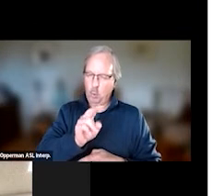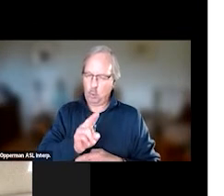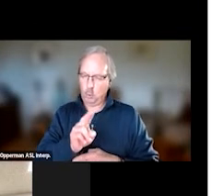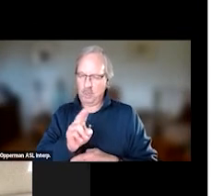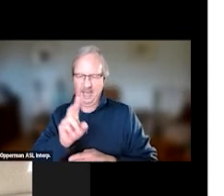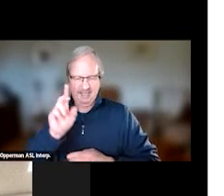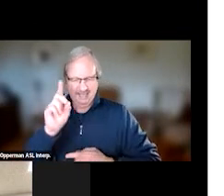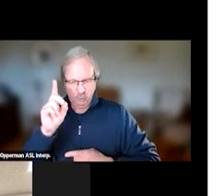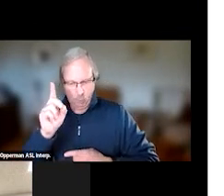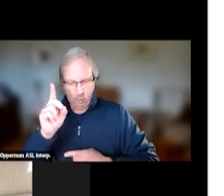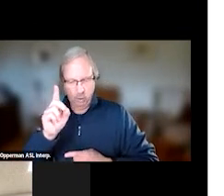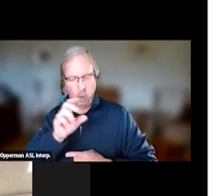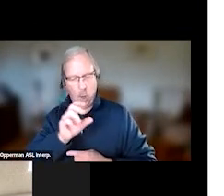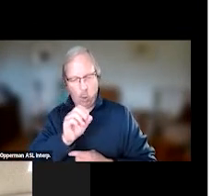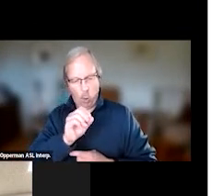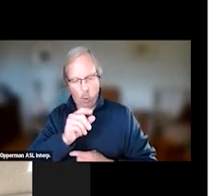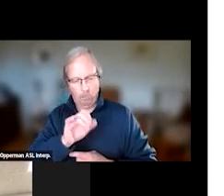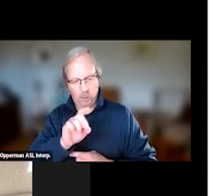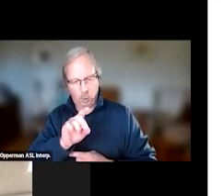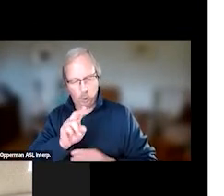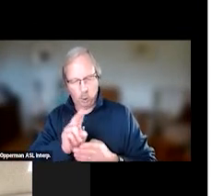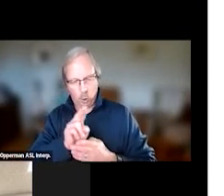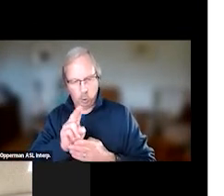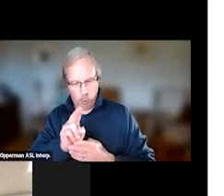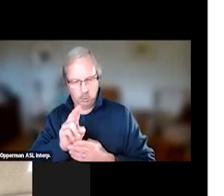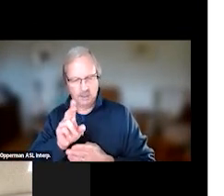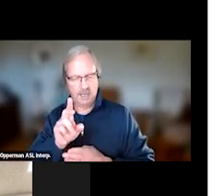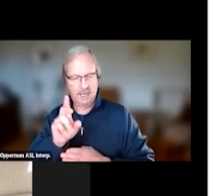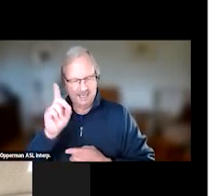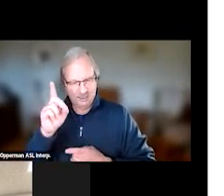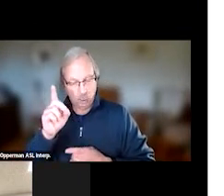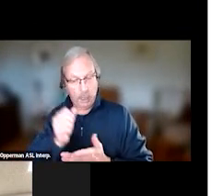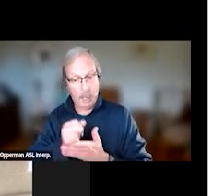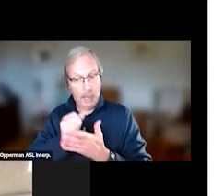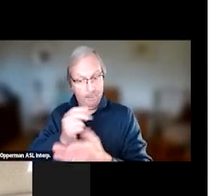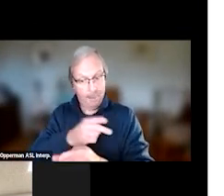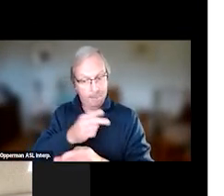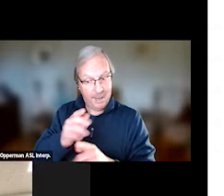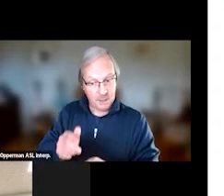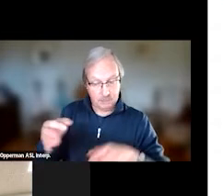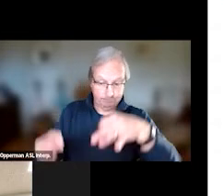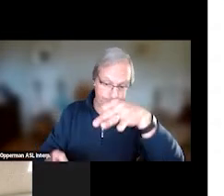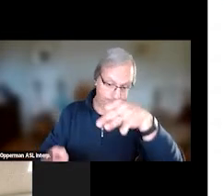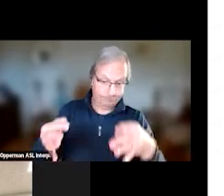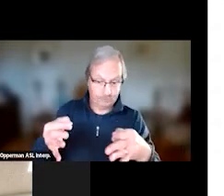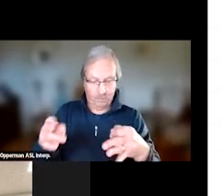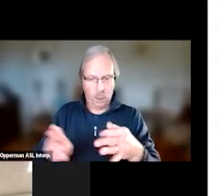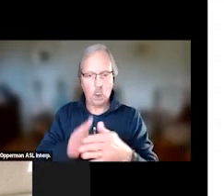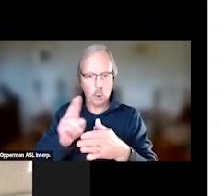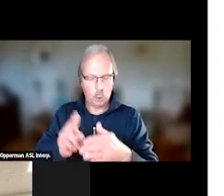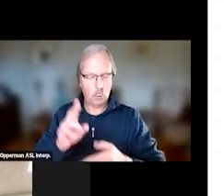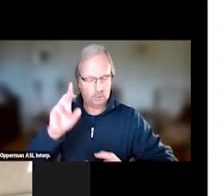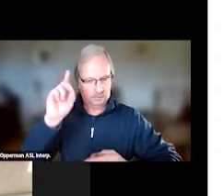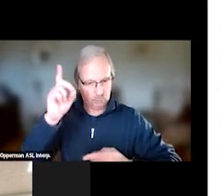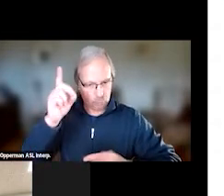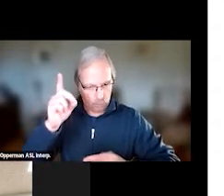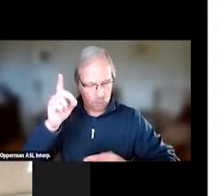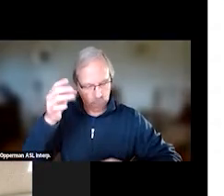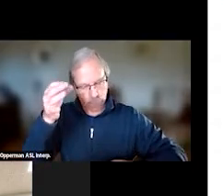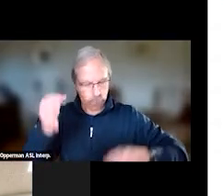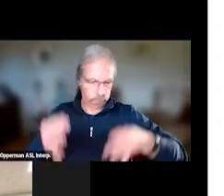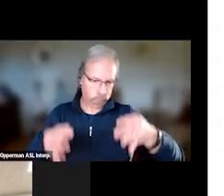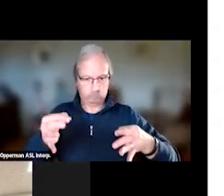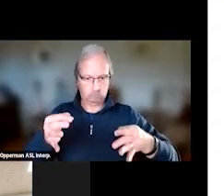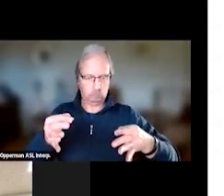opioids themselves, they play a major role in helping patients to stabilize their opioid use disorder. So we did move the dial